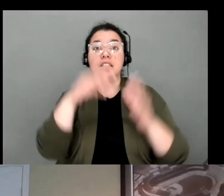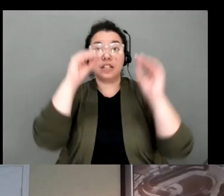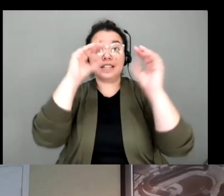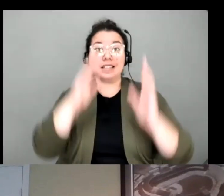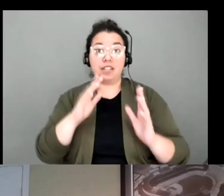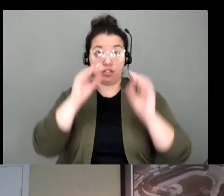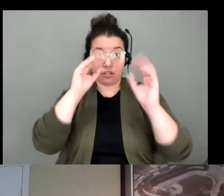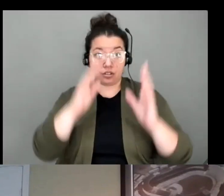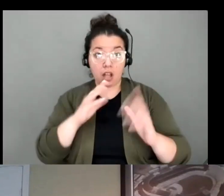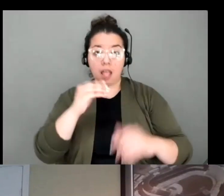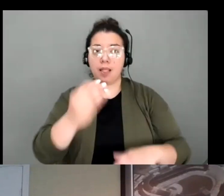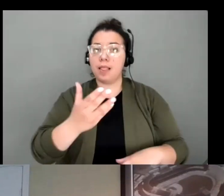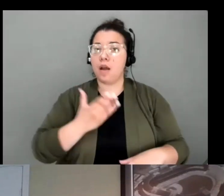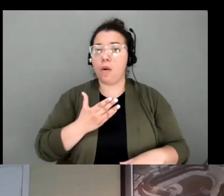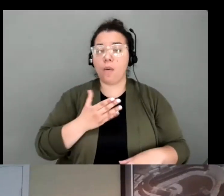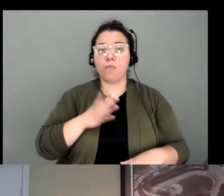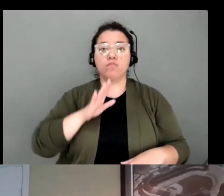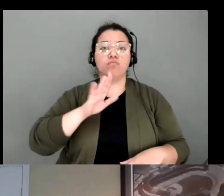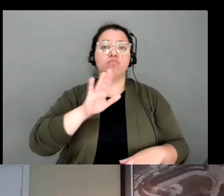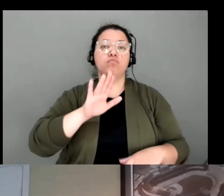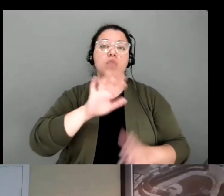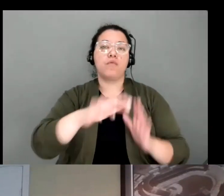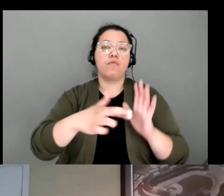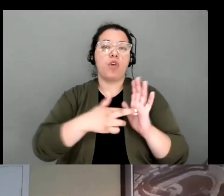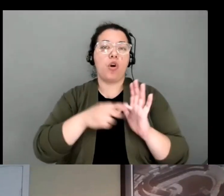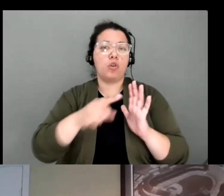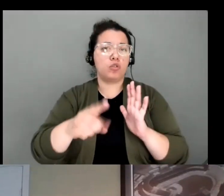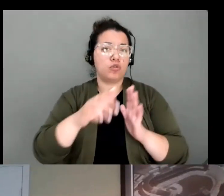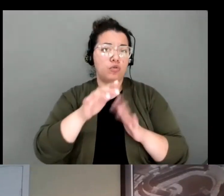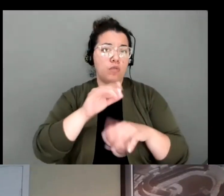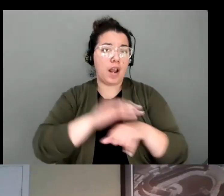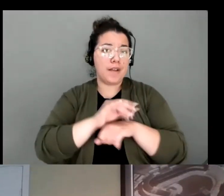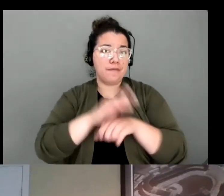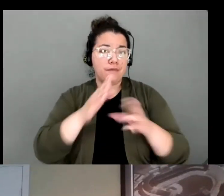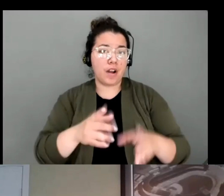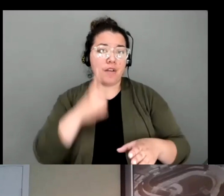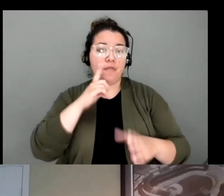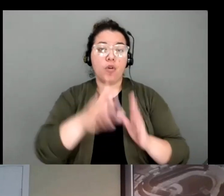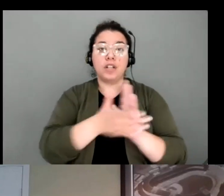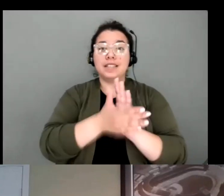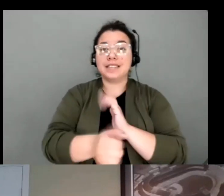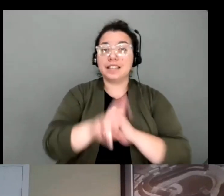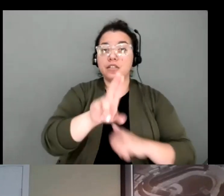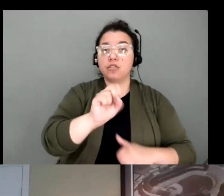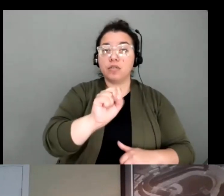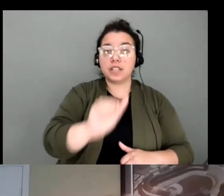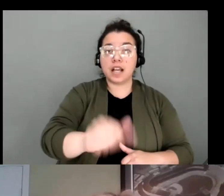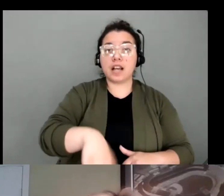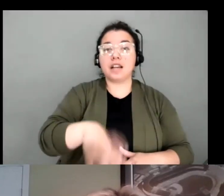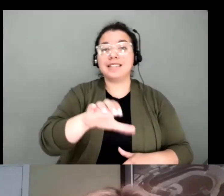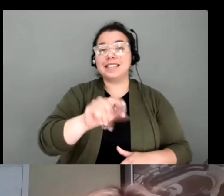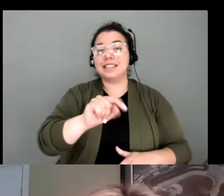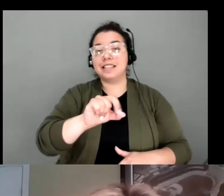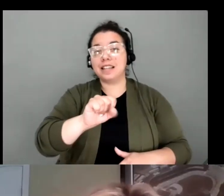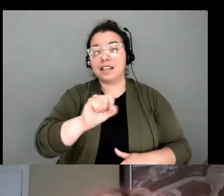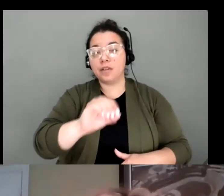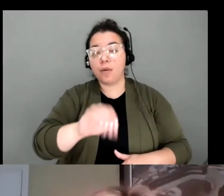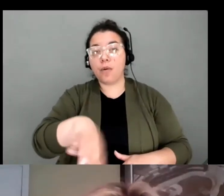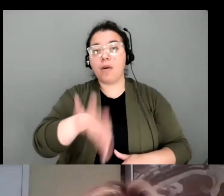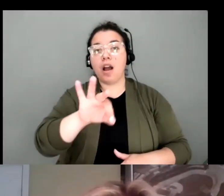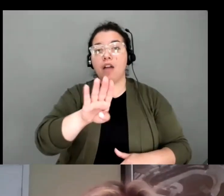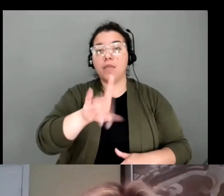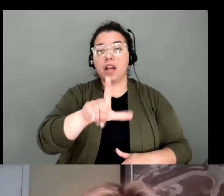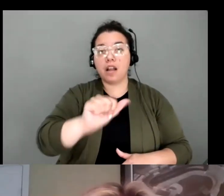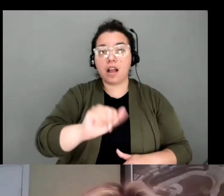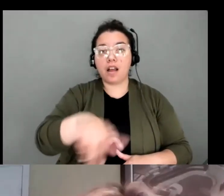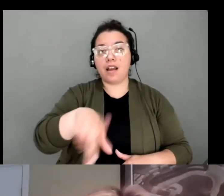are you an advisor to any CTSOs, Skills USA or FBLA or DECA or whatever you